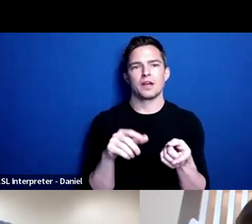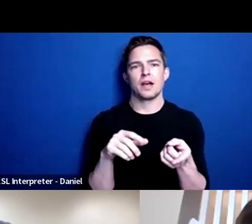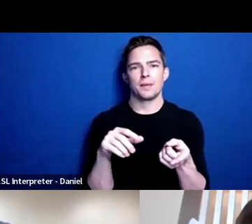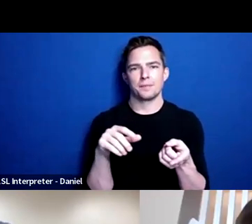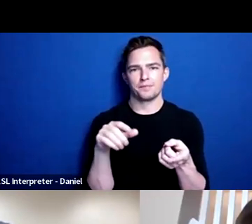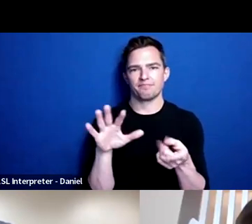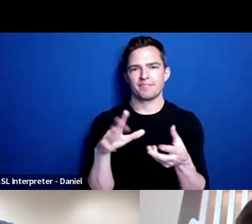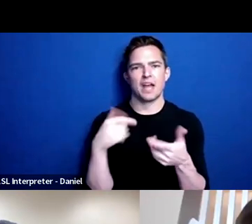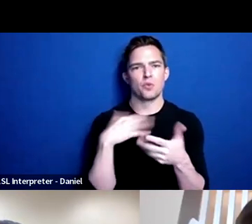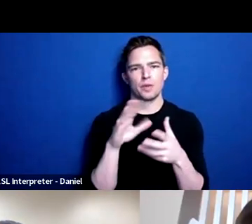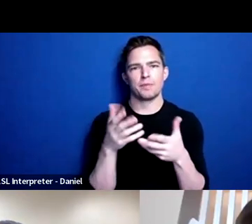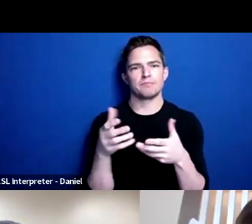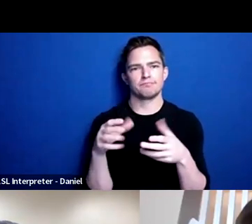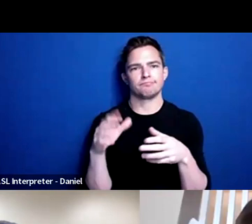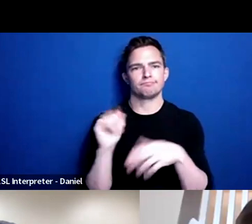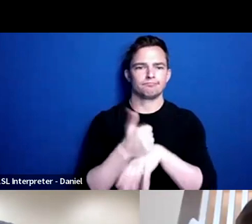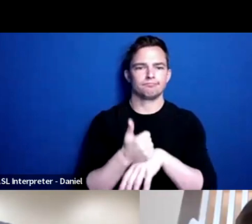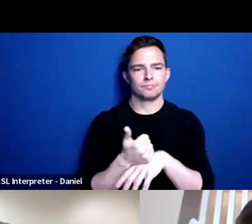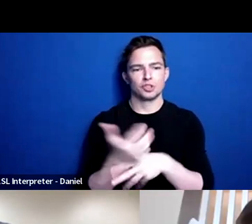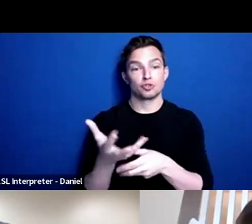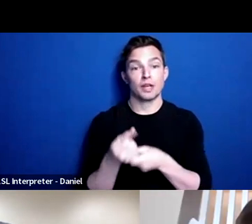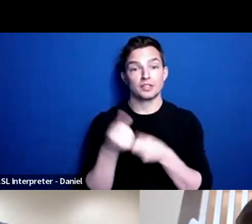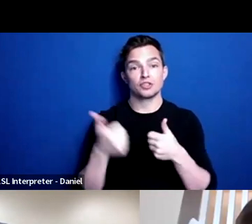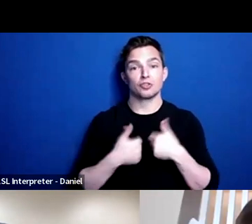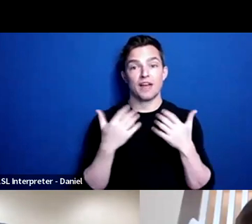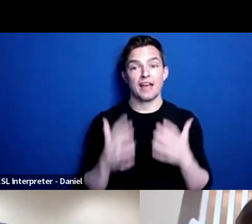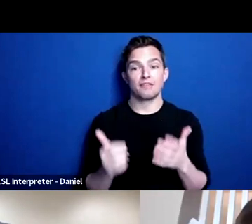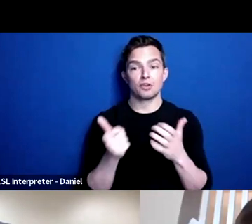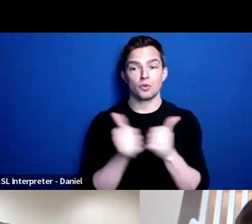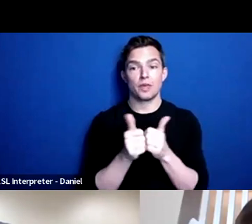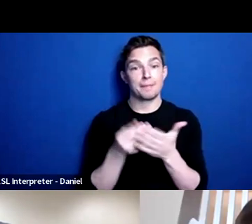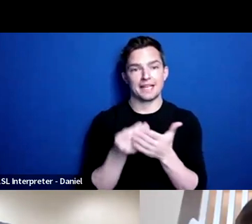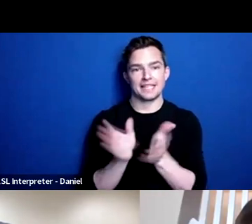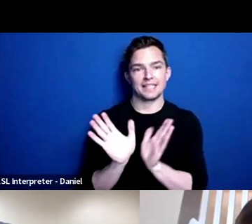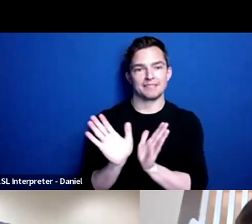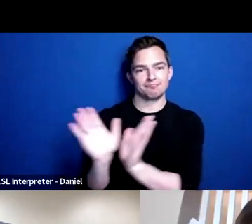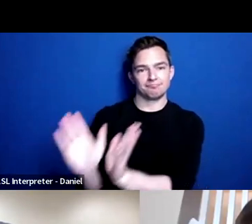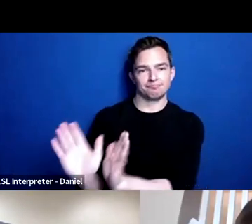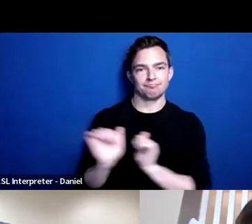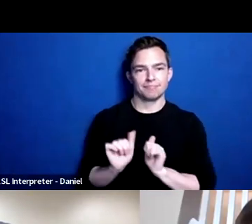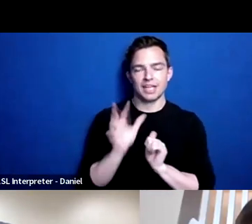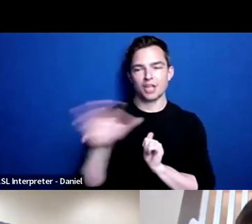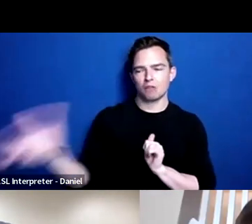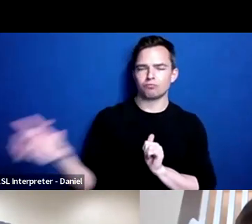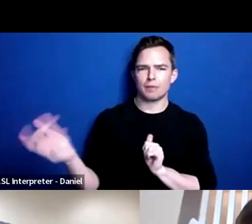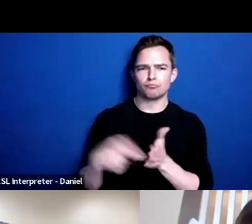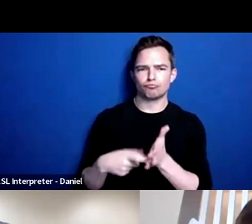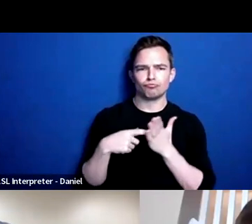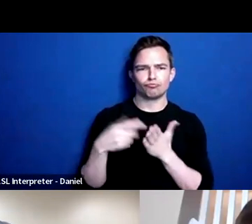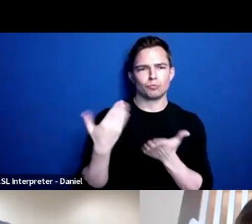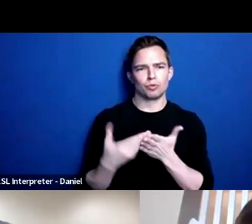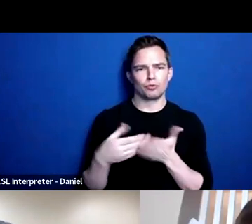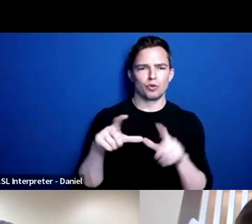programmed into trusting survivors with monies and not getting receipts, so to speak, right? Getting